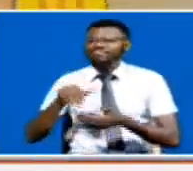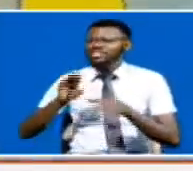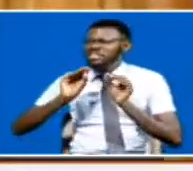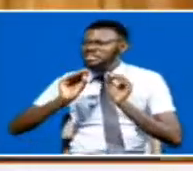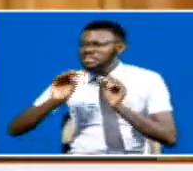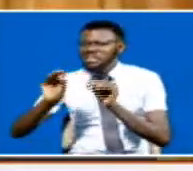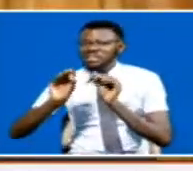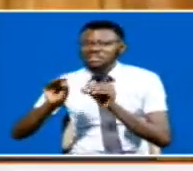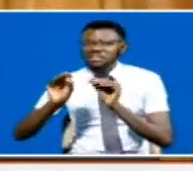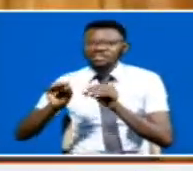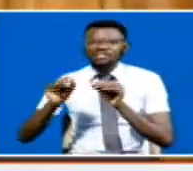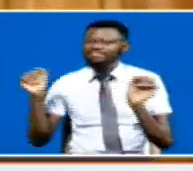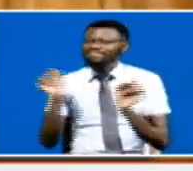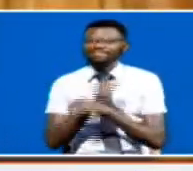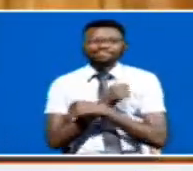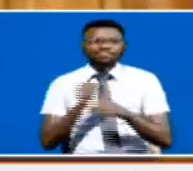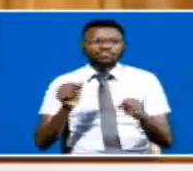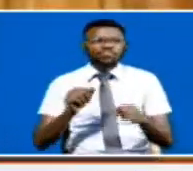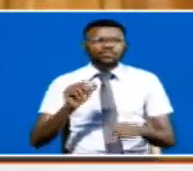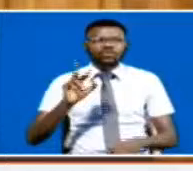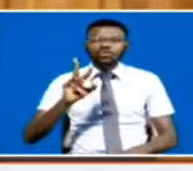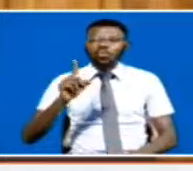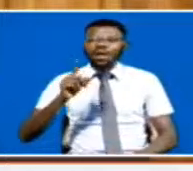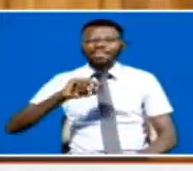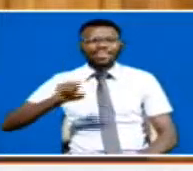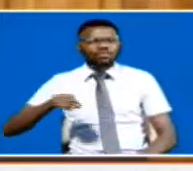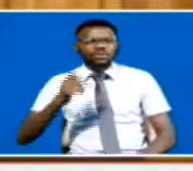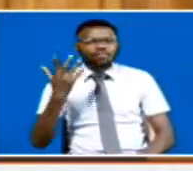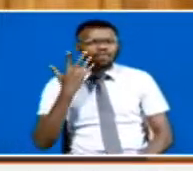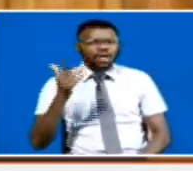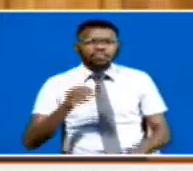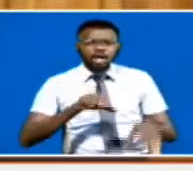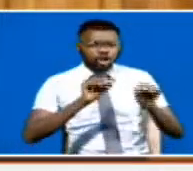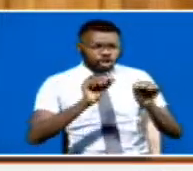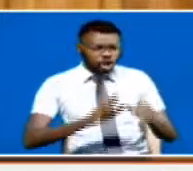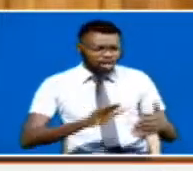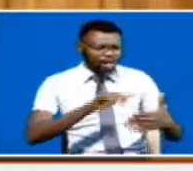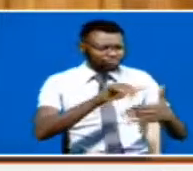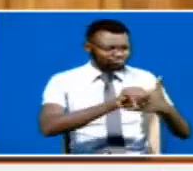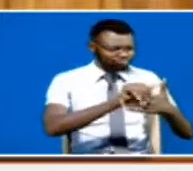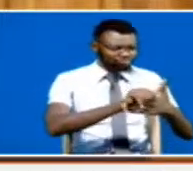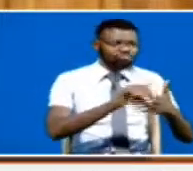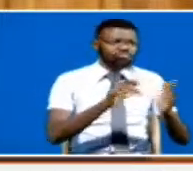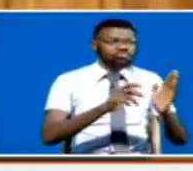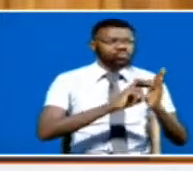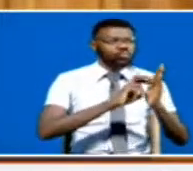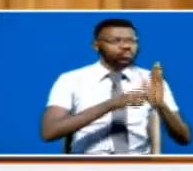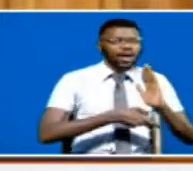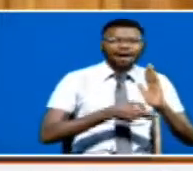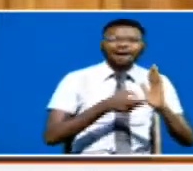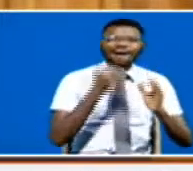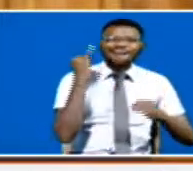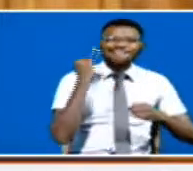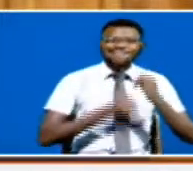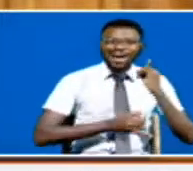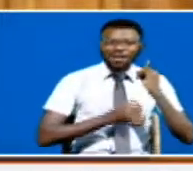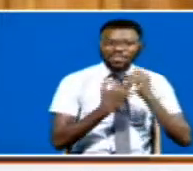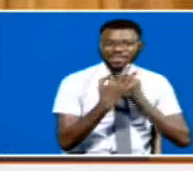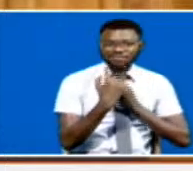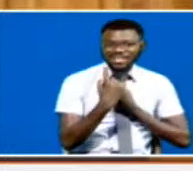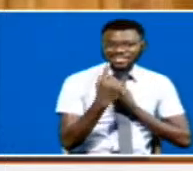place. 21,500 intern teachers whose contract will elapse on 31st